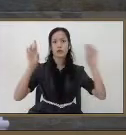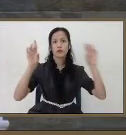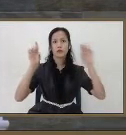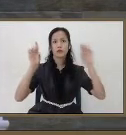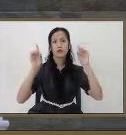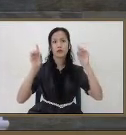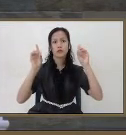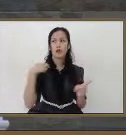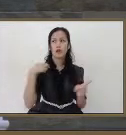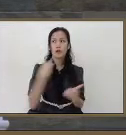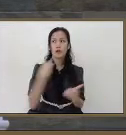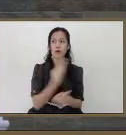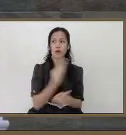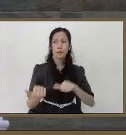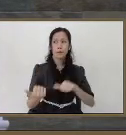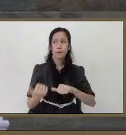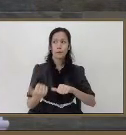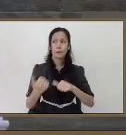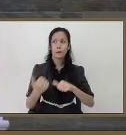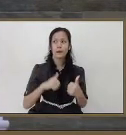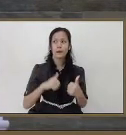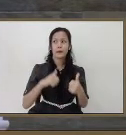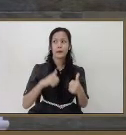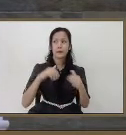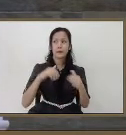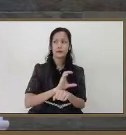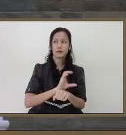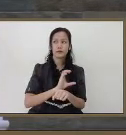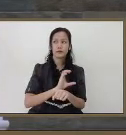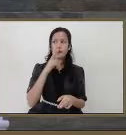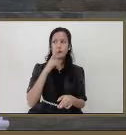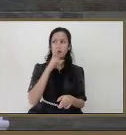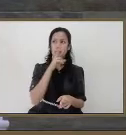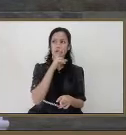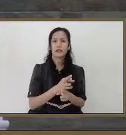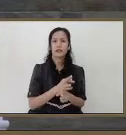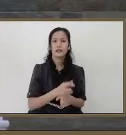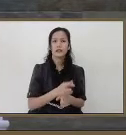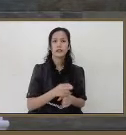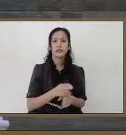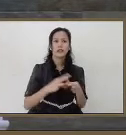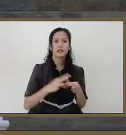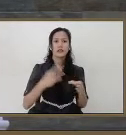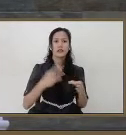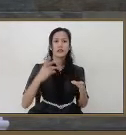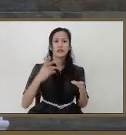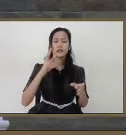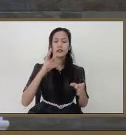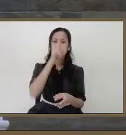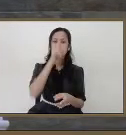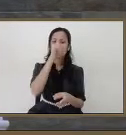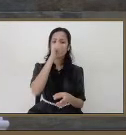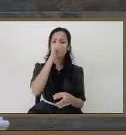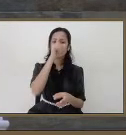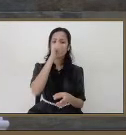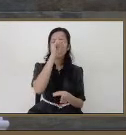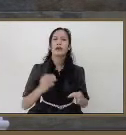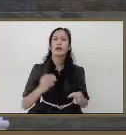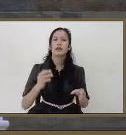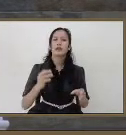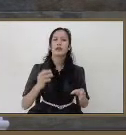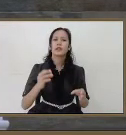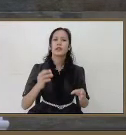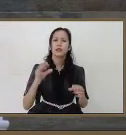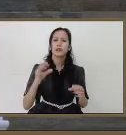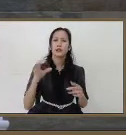right word of God, we are on the right faith, then we should practice the right way. Amen! Alright, Heavenly Father, thank you, O God, for